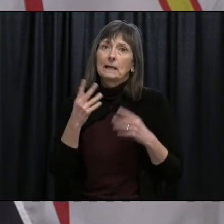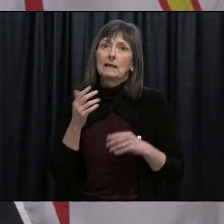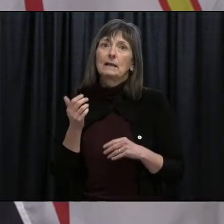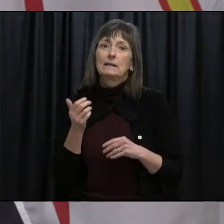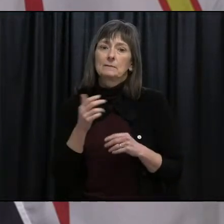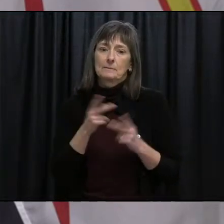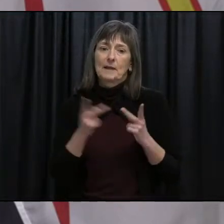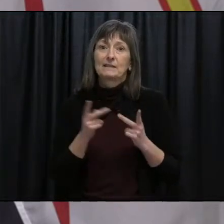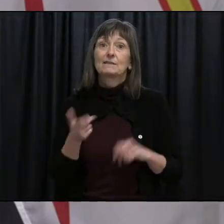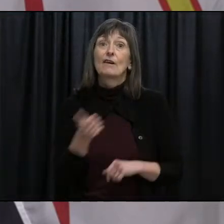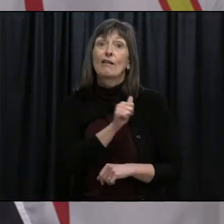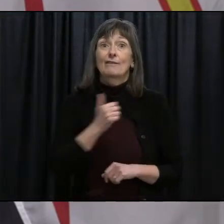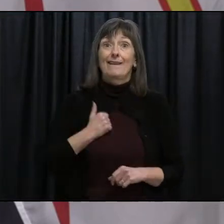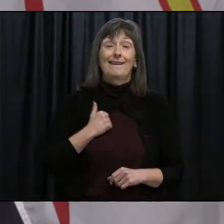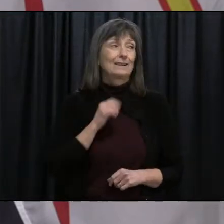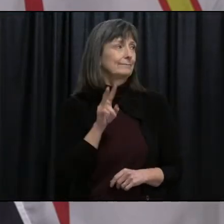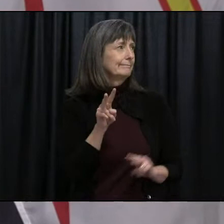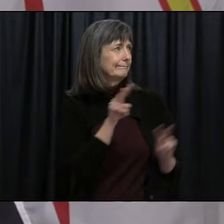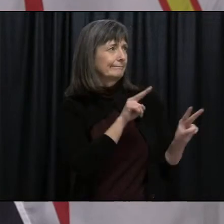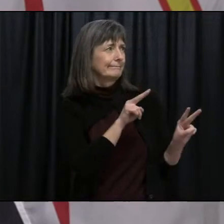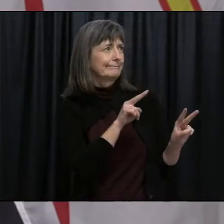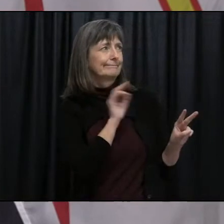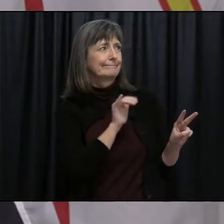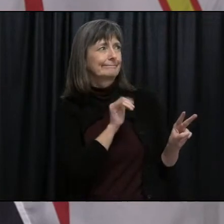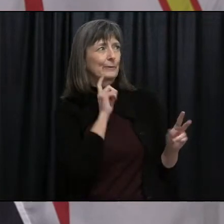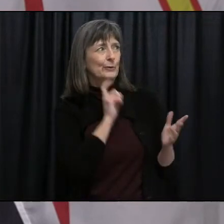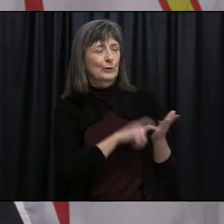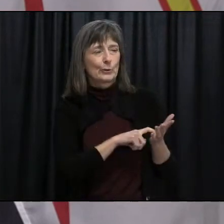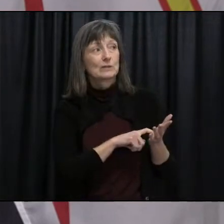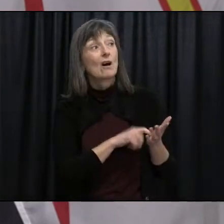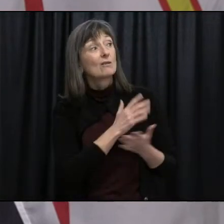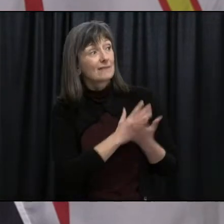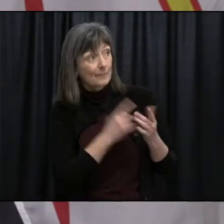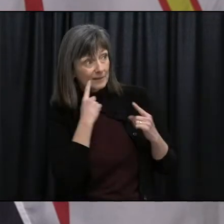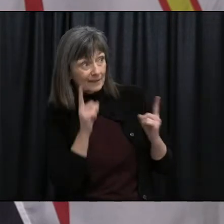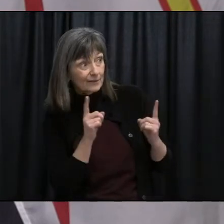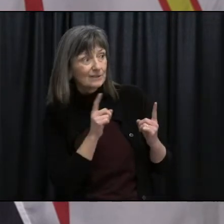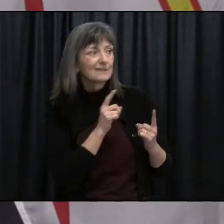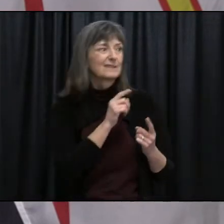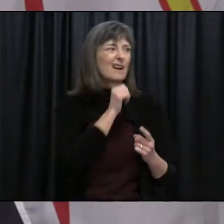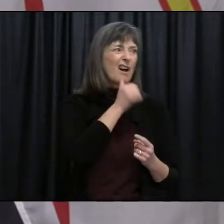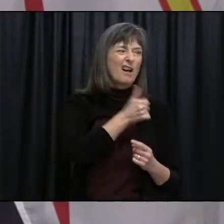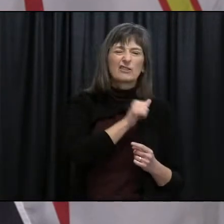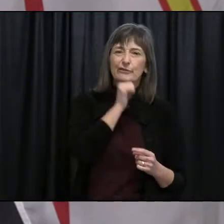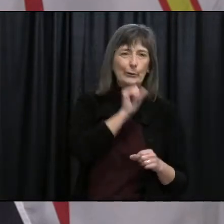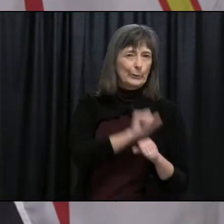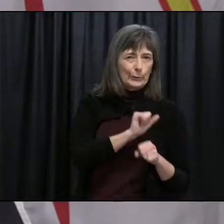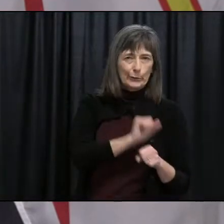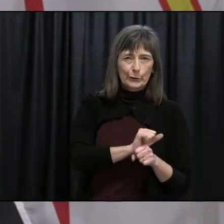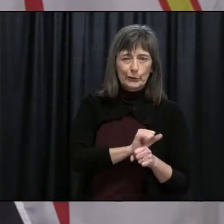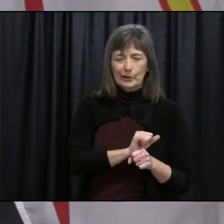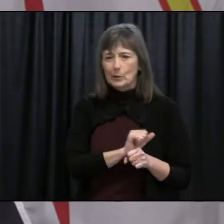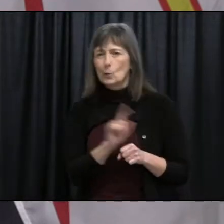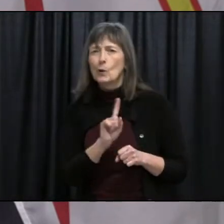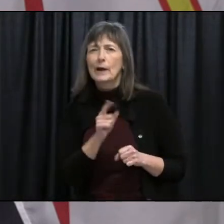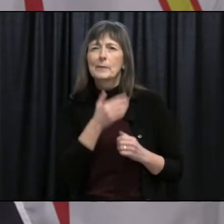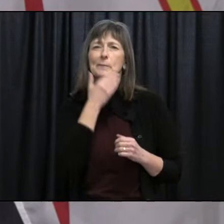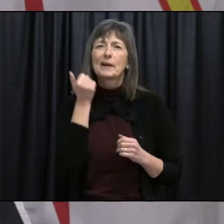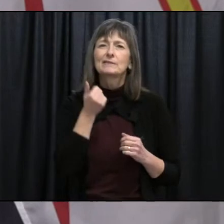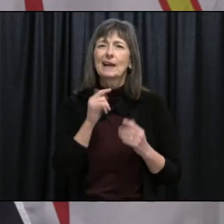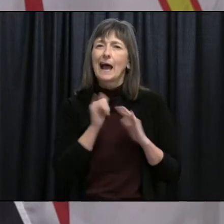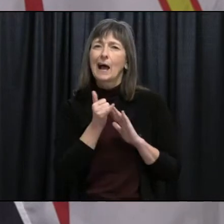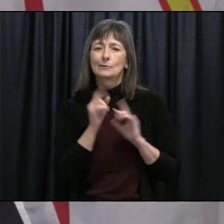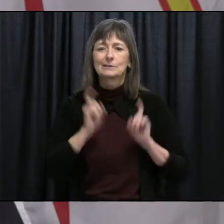country. We've had lots of evidence from across the country about what works, what doesn't work so well, what's a good use of resources, what's not such a good use